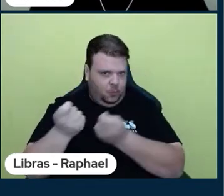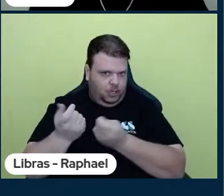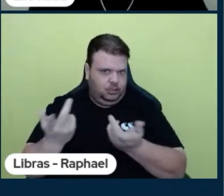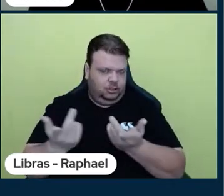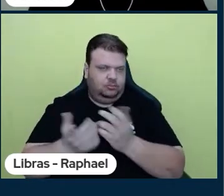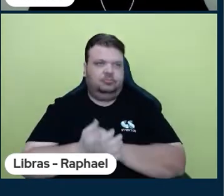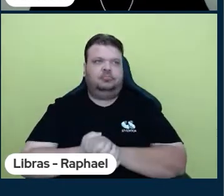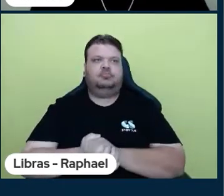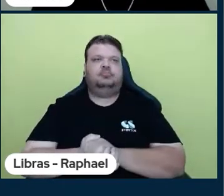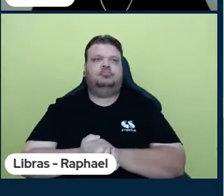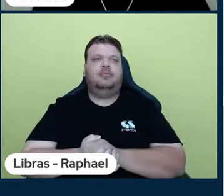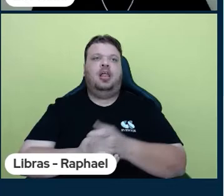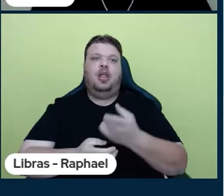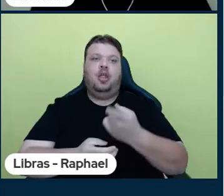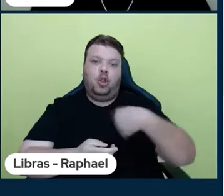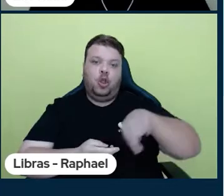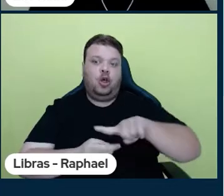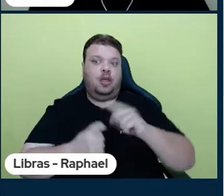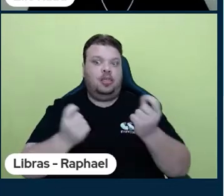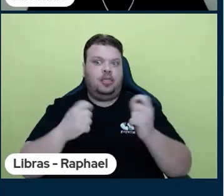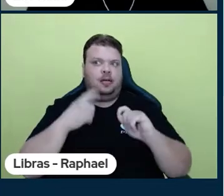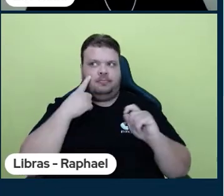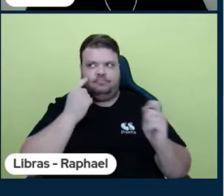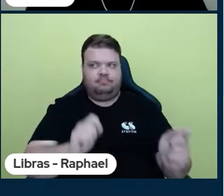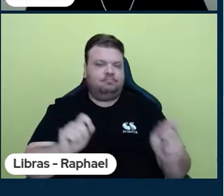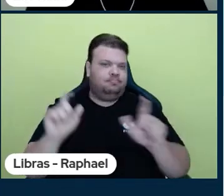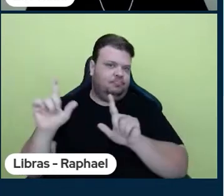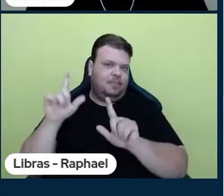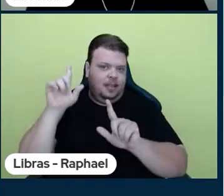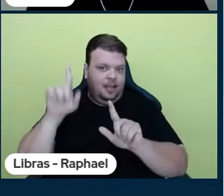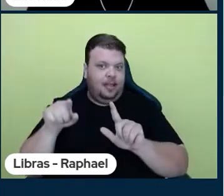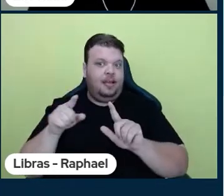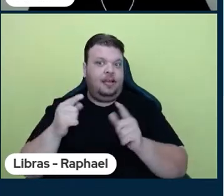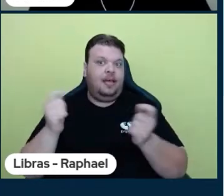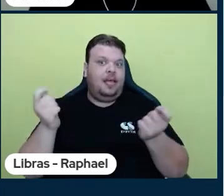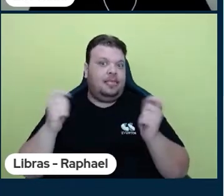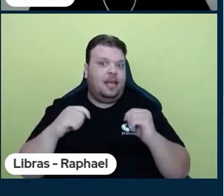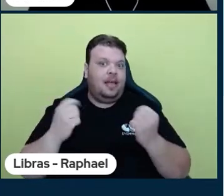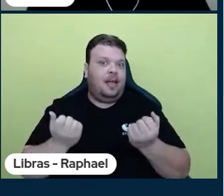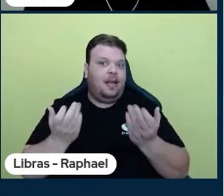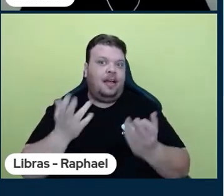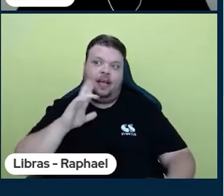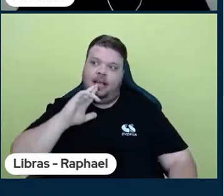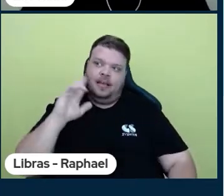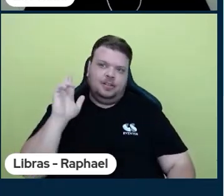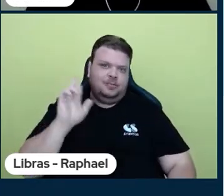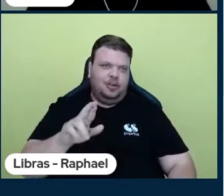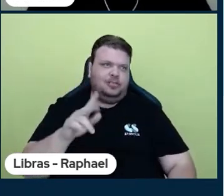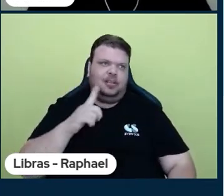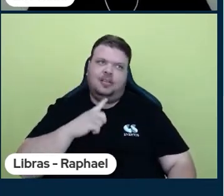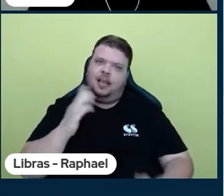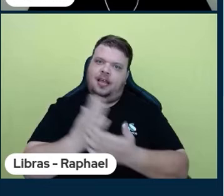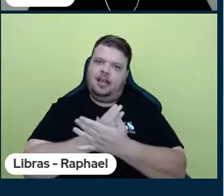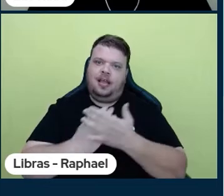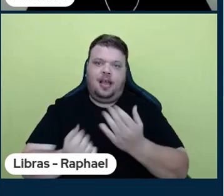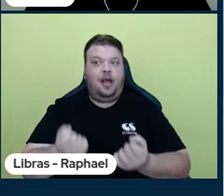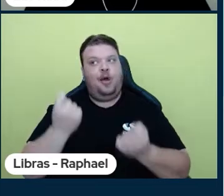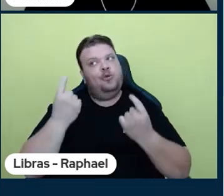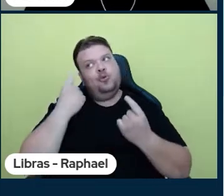take in order to improve the SEO ranking of the website. So just